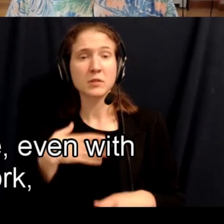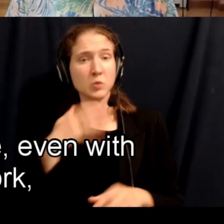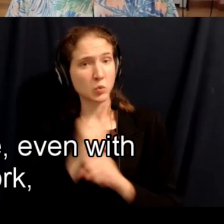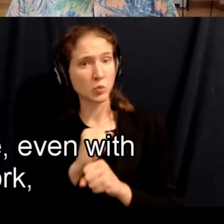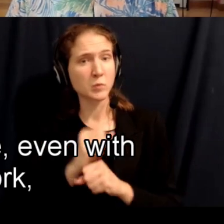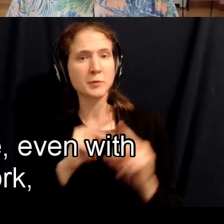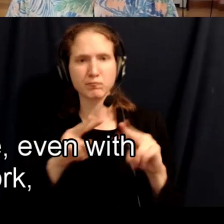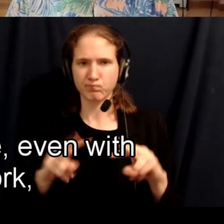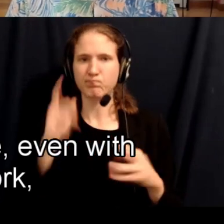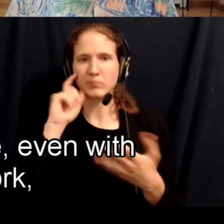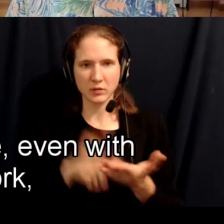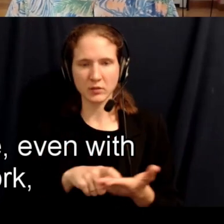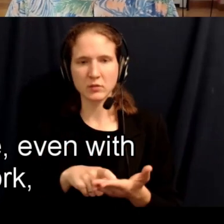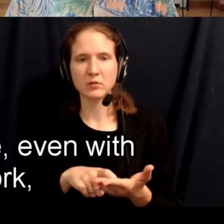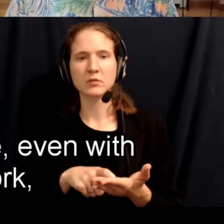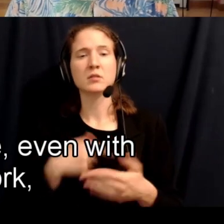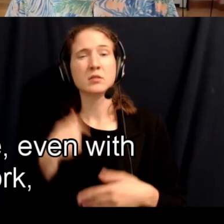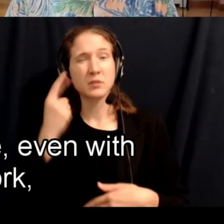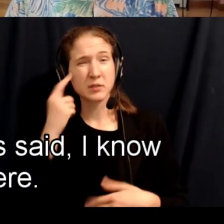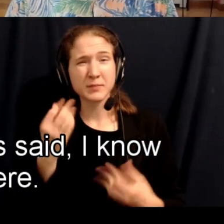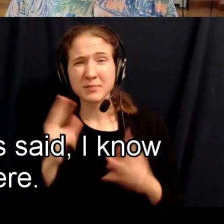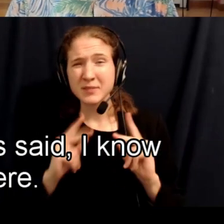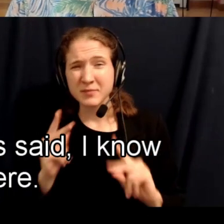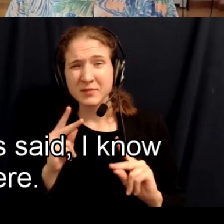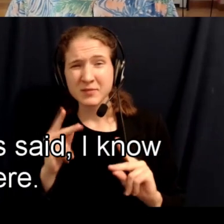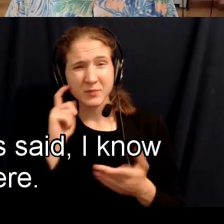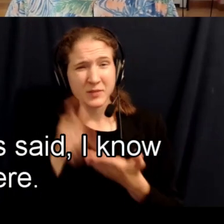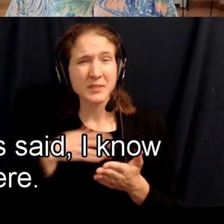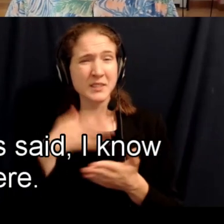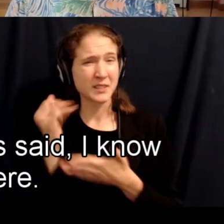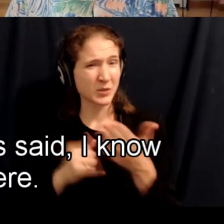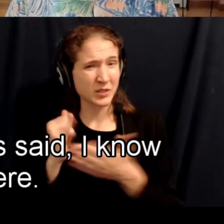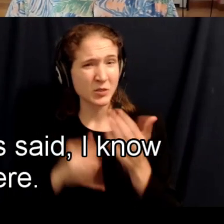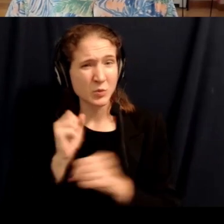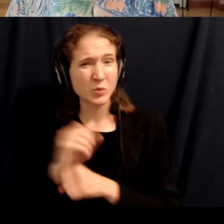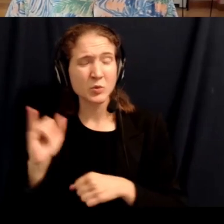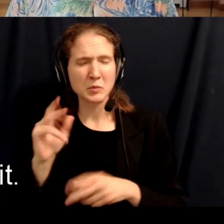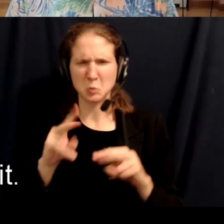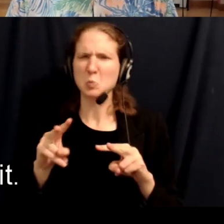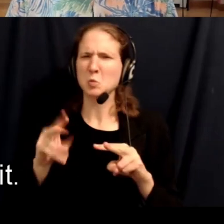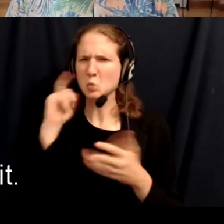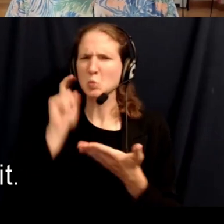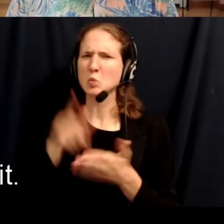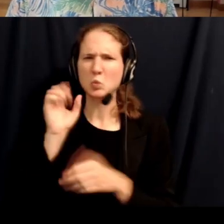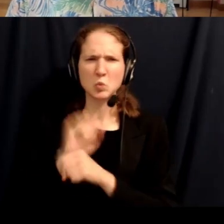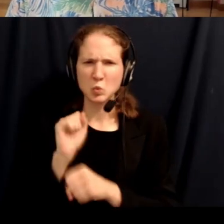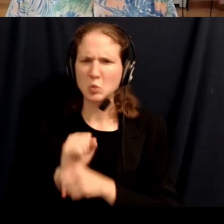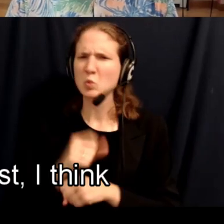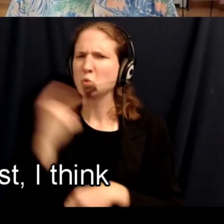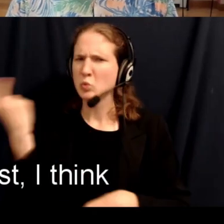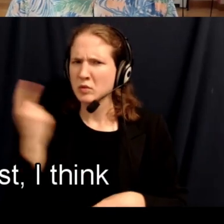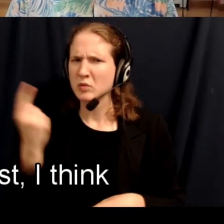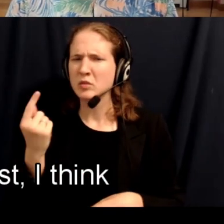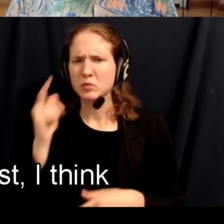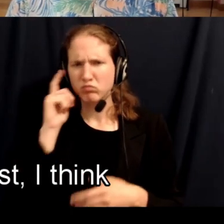recognizable. And I think, a lot of people, even with my illustration work, I mean, people have always said, I'd know your work anywhere, I could recognize it.